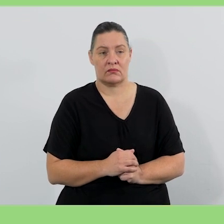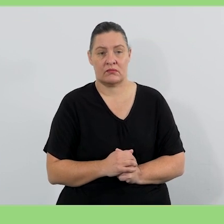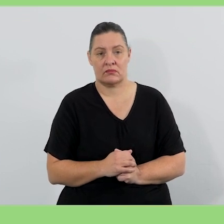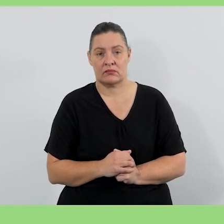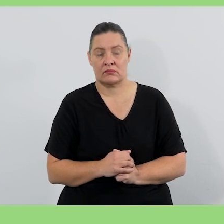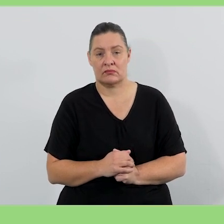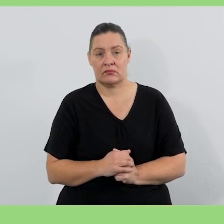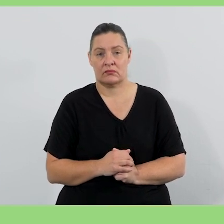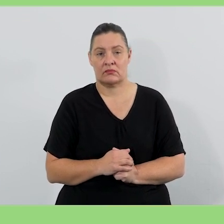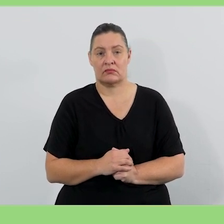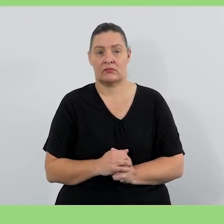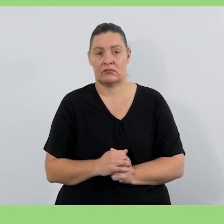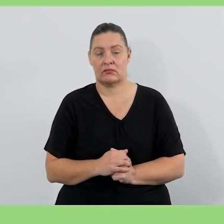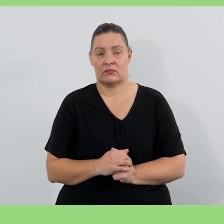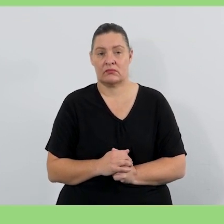used